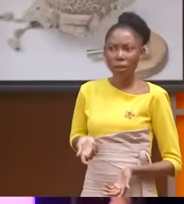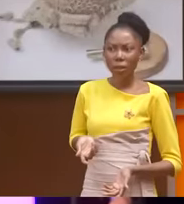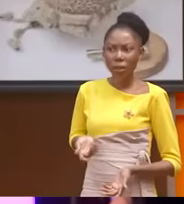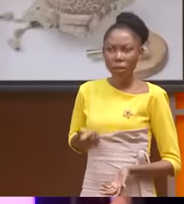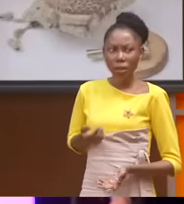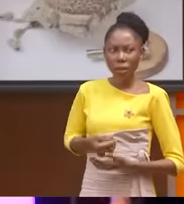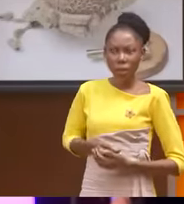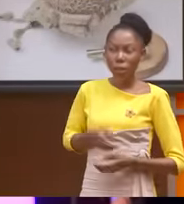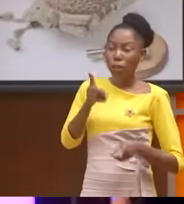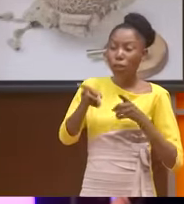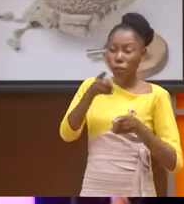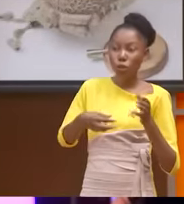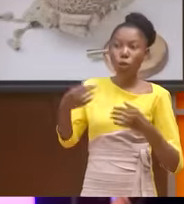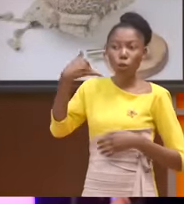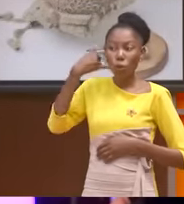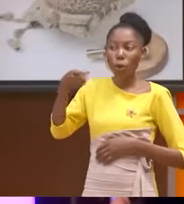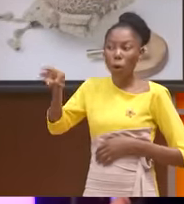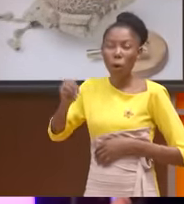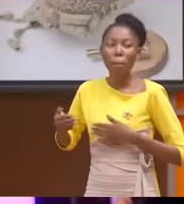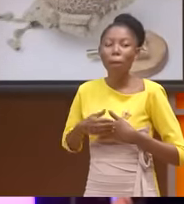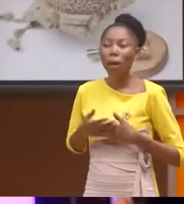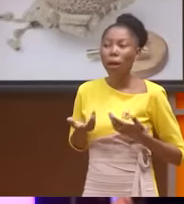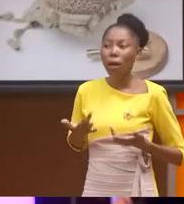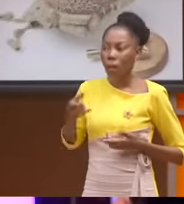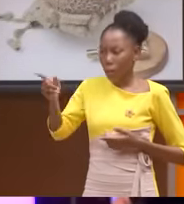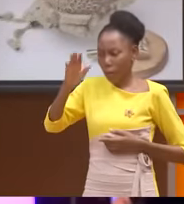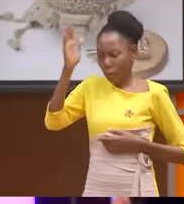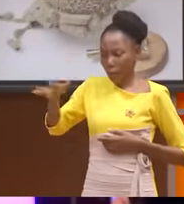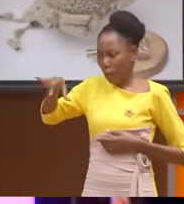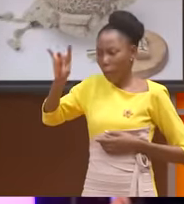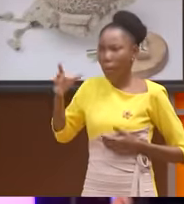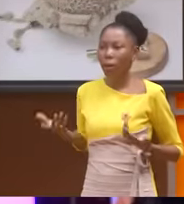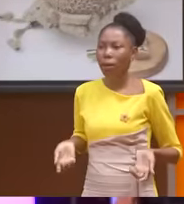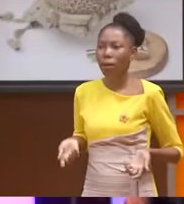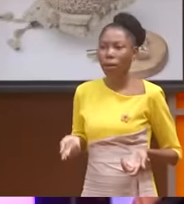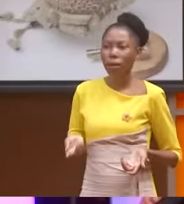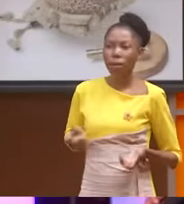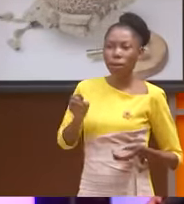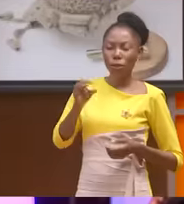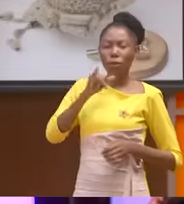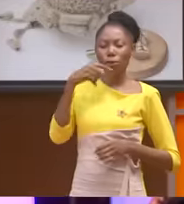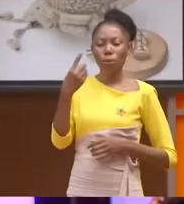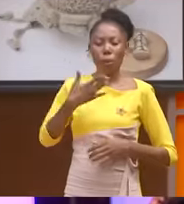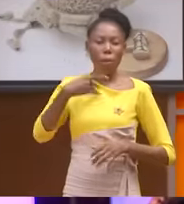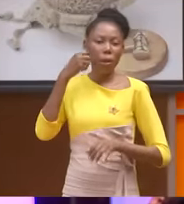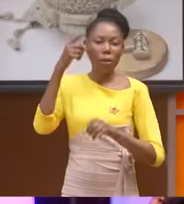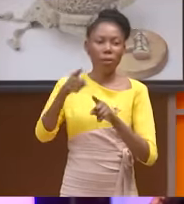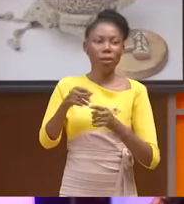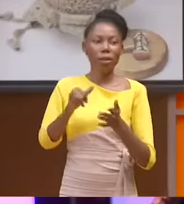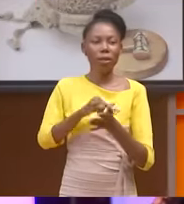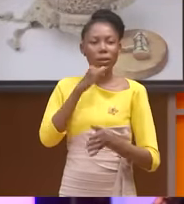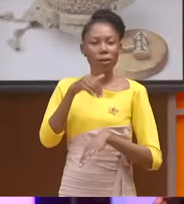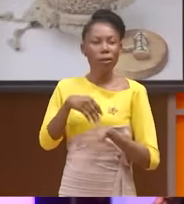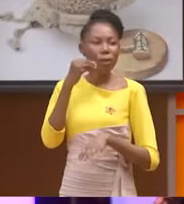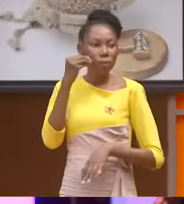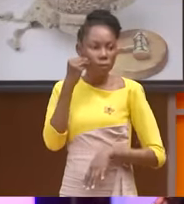see missed calls. Did you return his call? Yes, I did. And what happened? And he didn't pick. And I got back home. My siblings were the only one at home. My parents went to You know